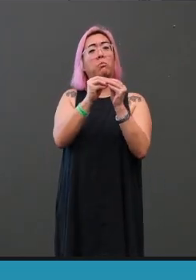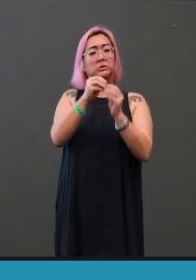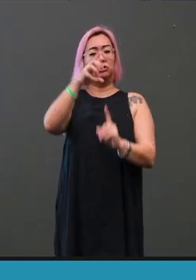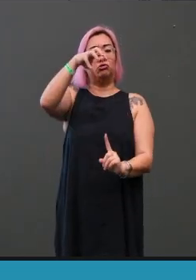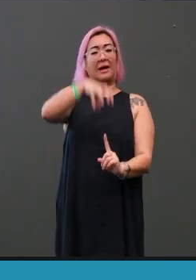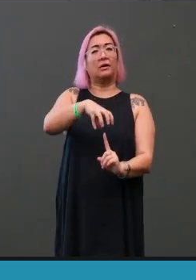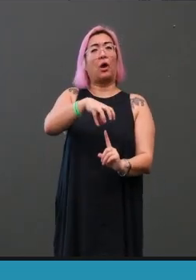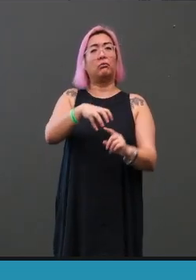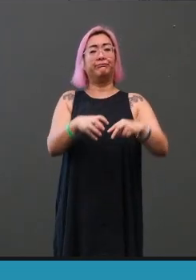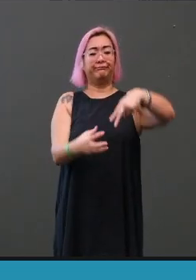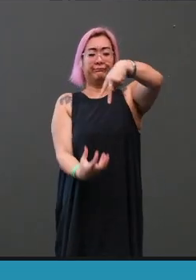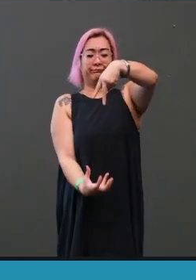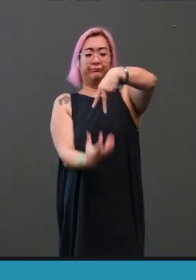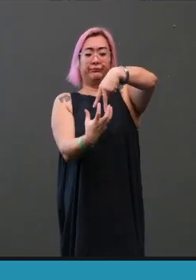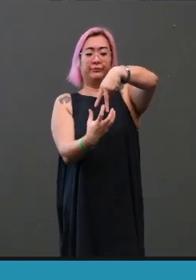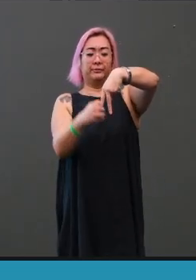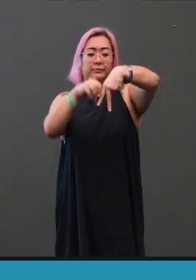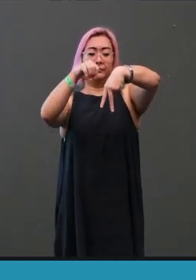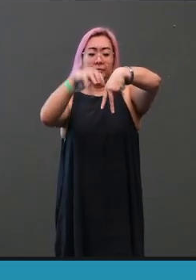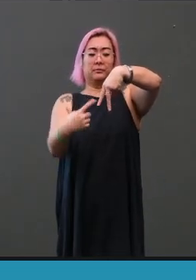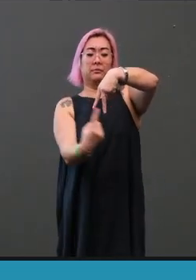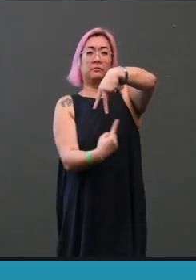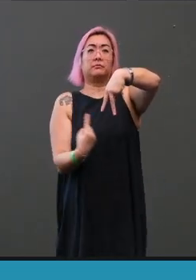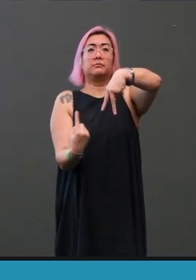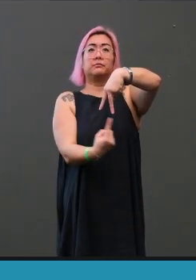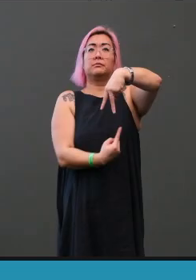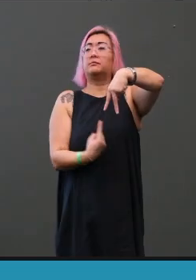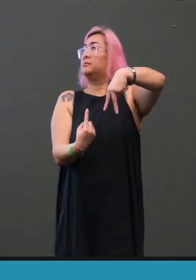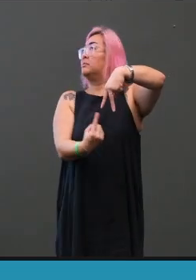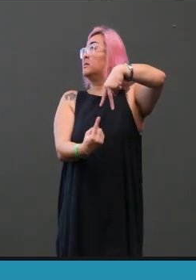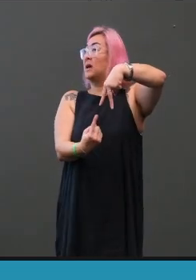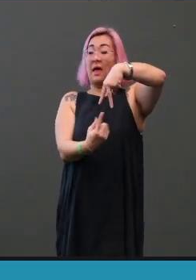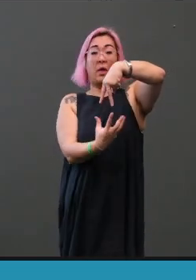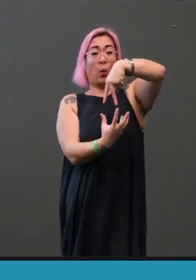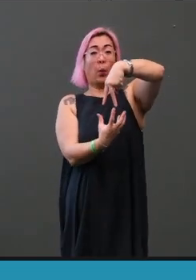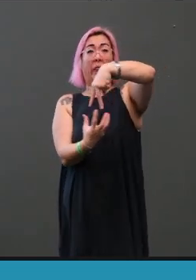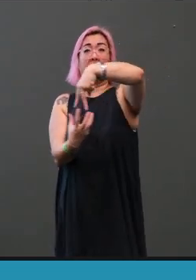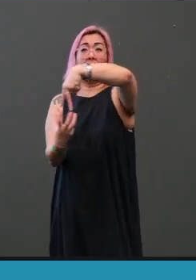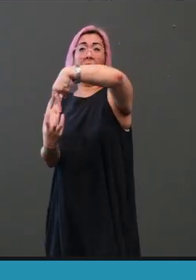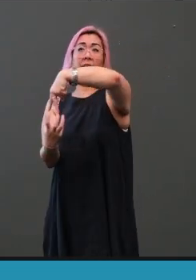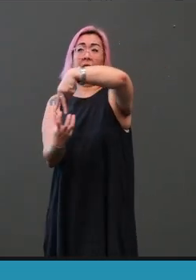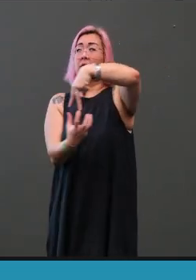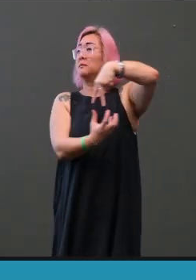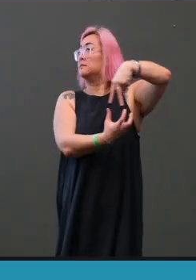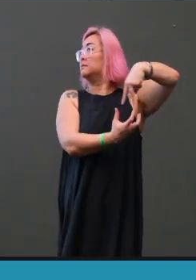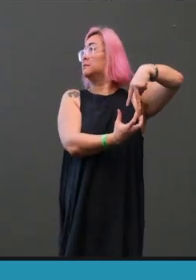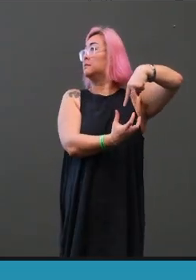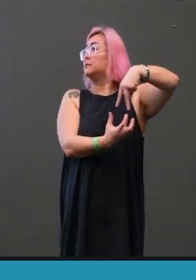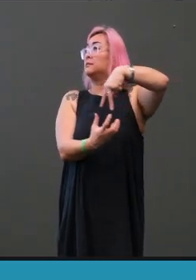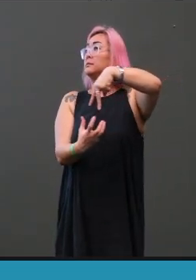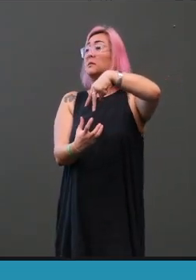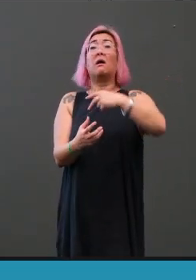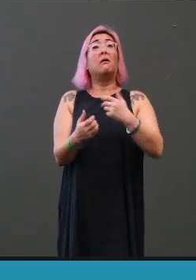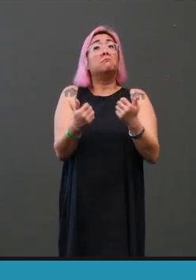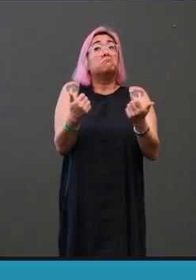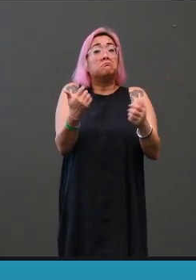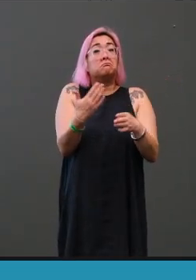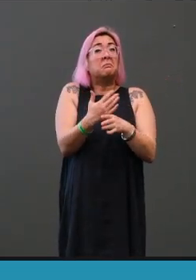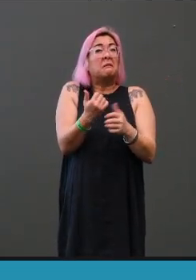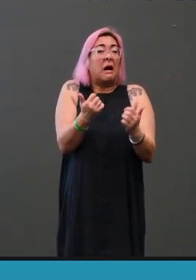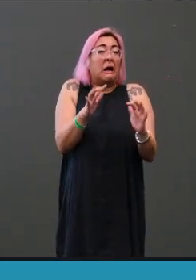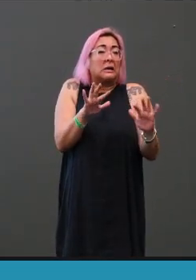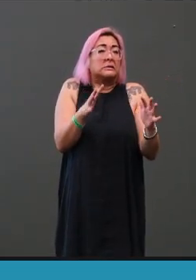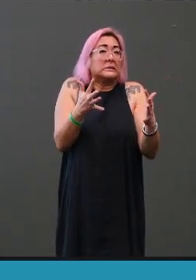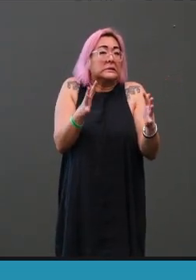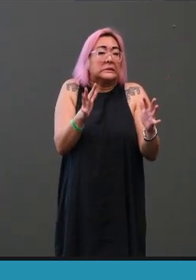for the character, and you move it together with the character. And this works fine, mostly. But as soon as the